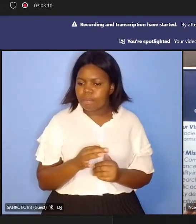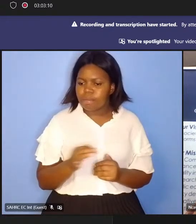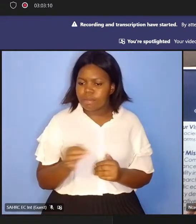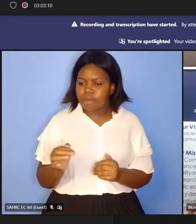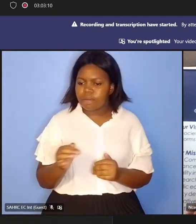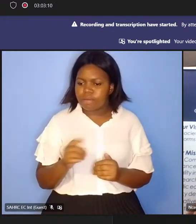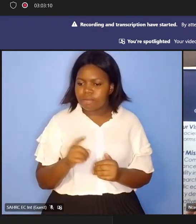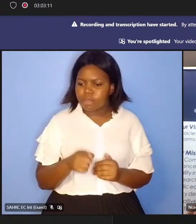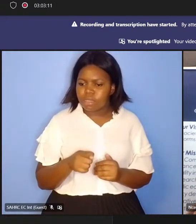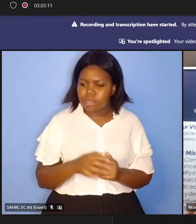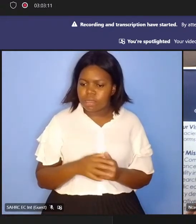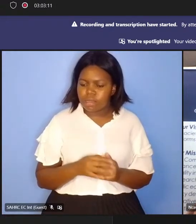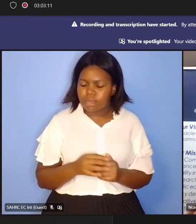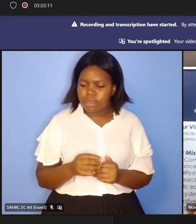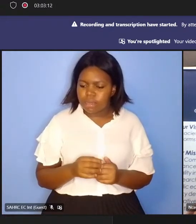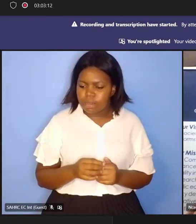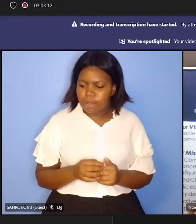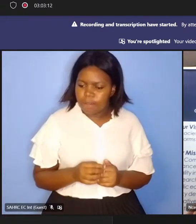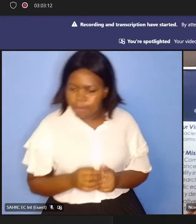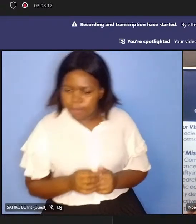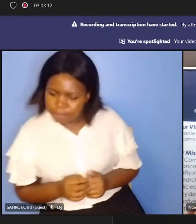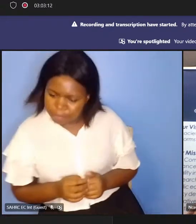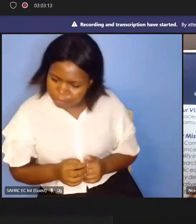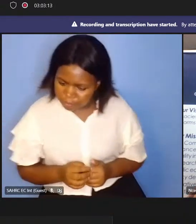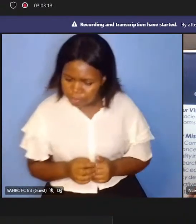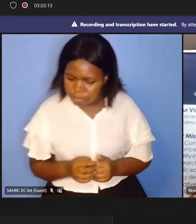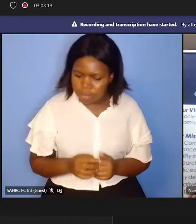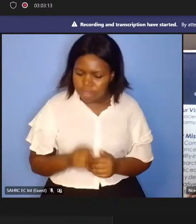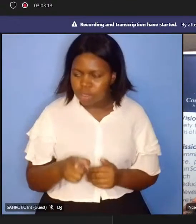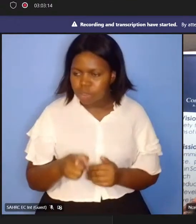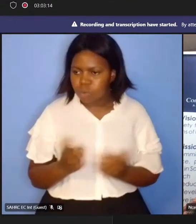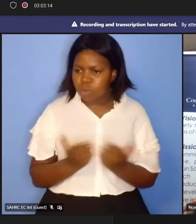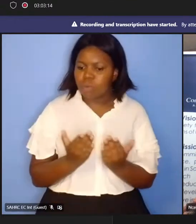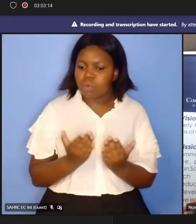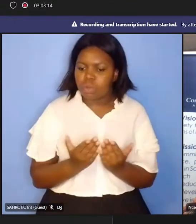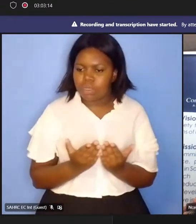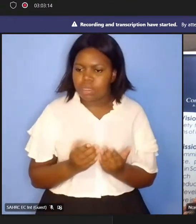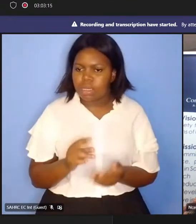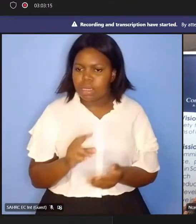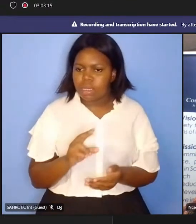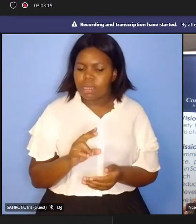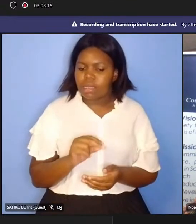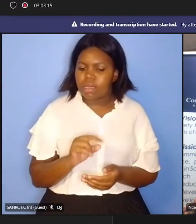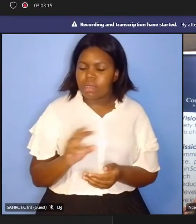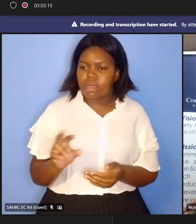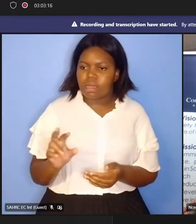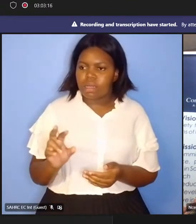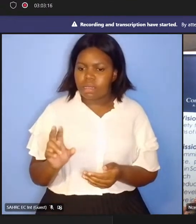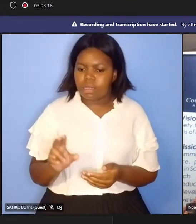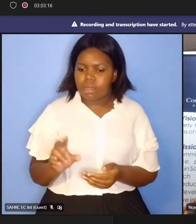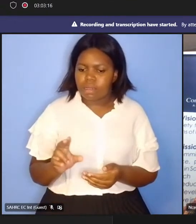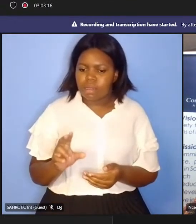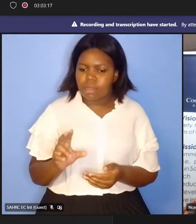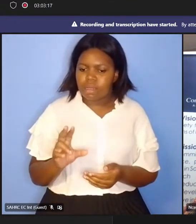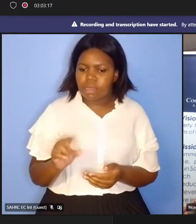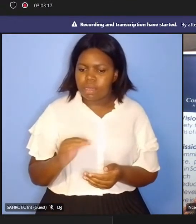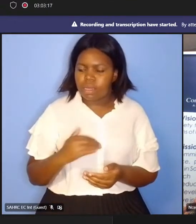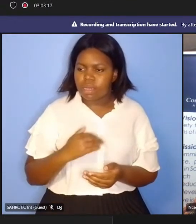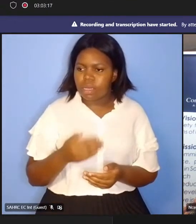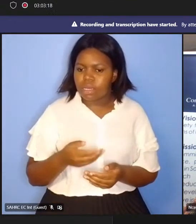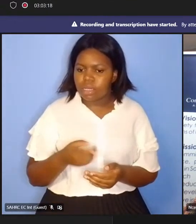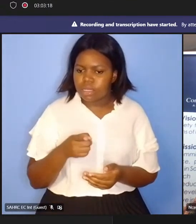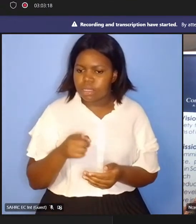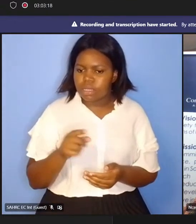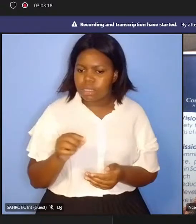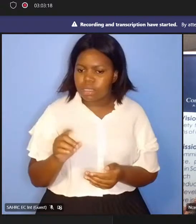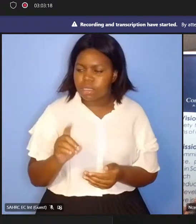It recommends to schools, and certain elements are encouraged or discouraged.